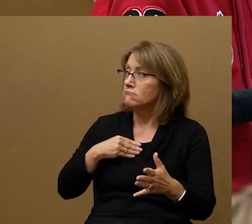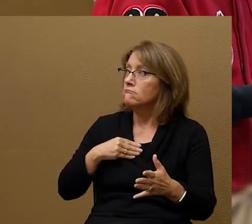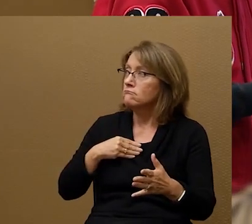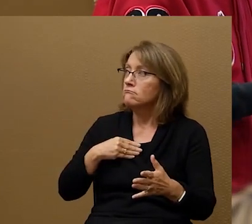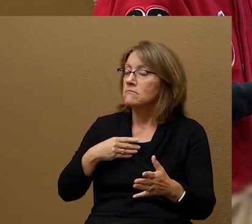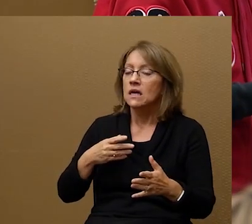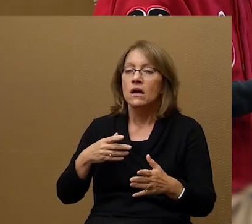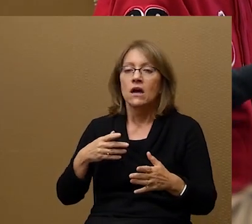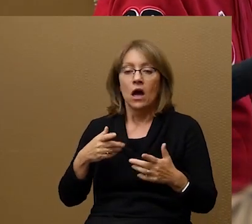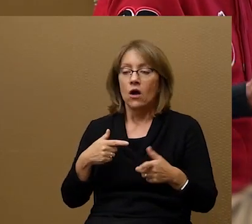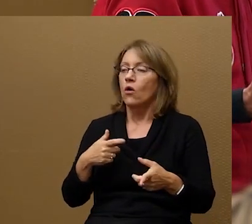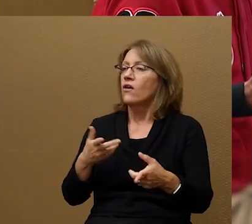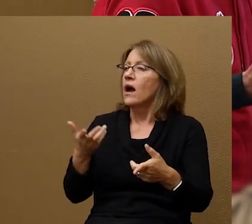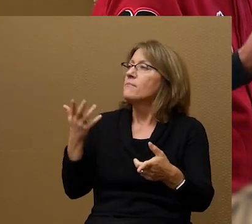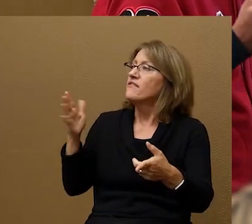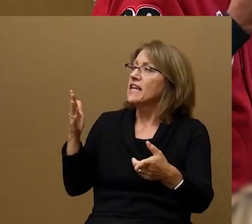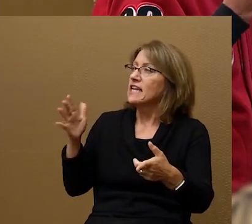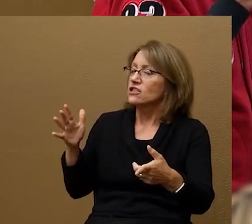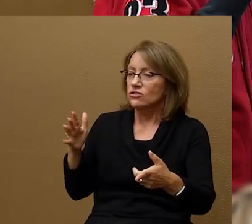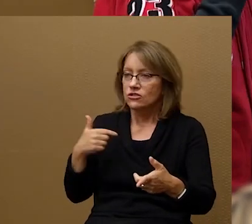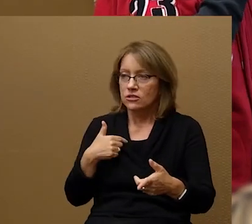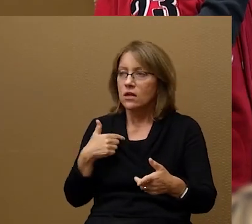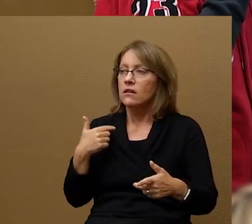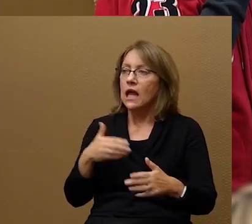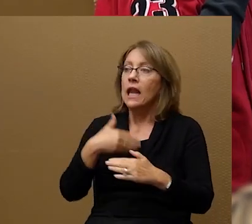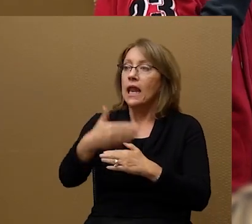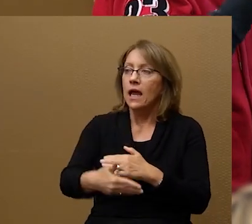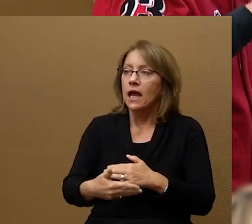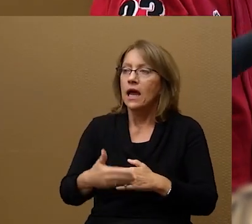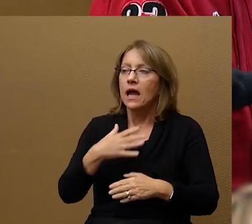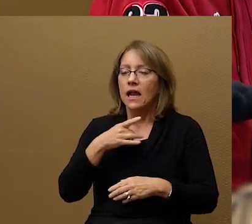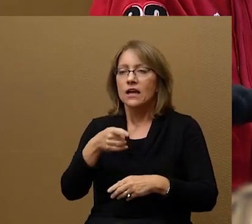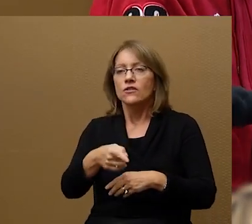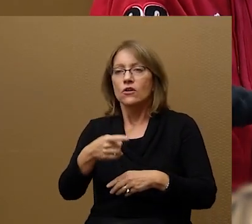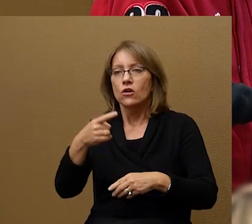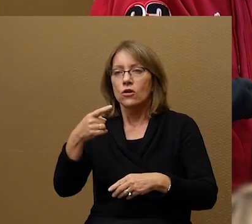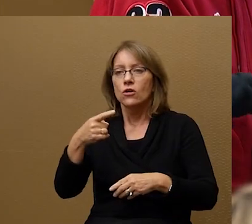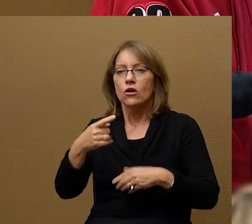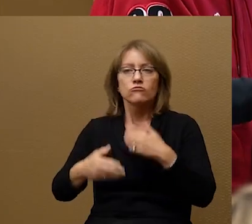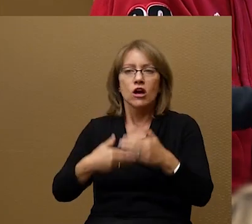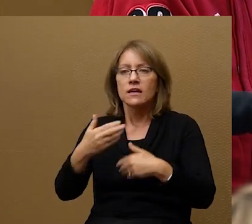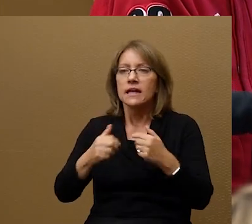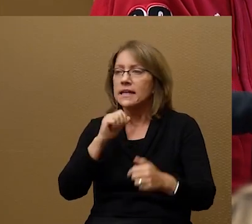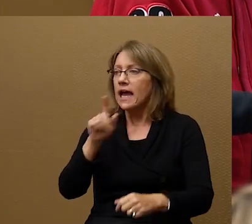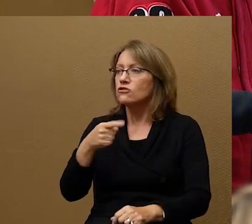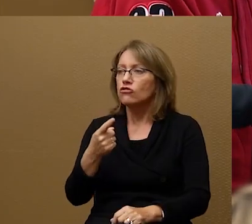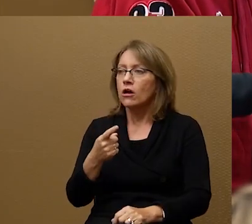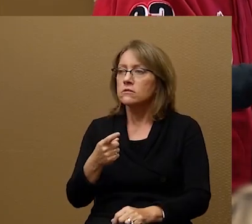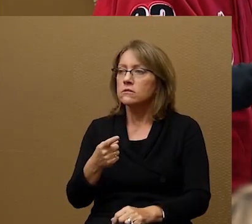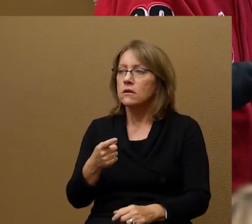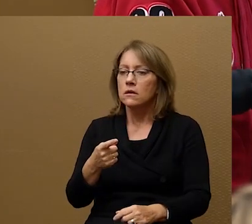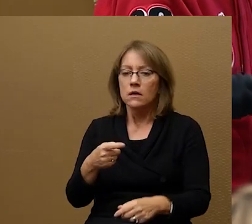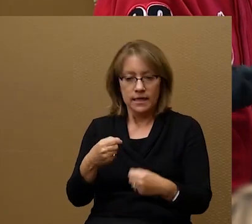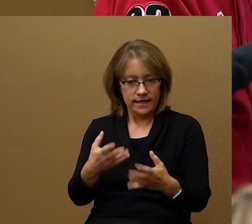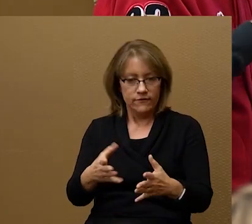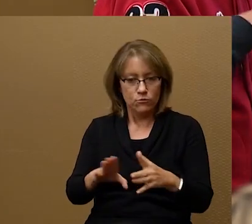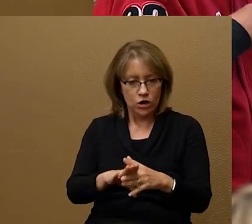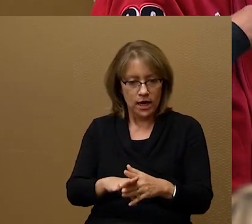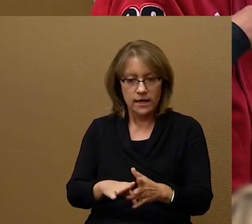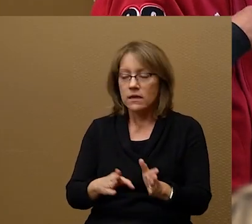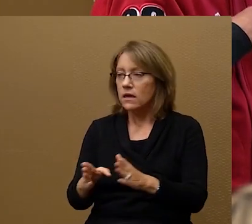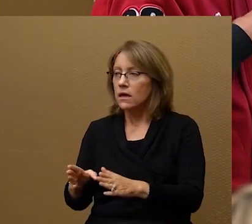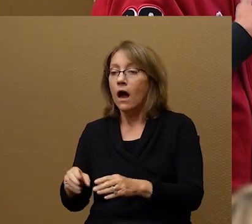I just like that idea that they're processing, that they're not just getting a break, they're not going to get a reward, but they have time